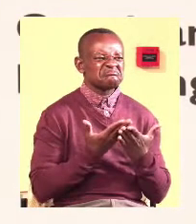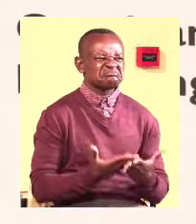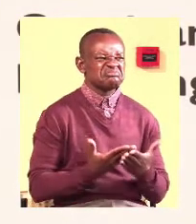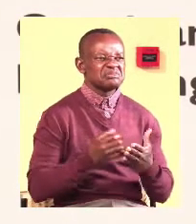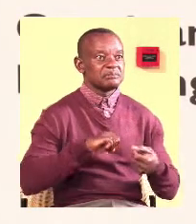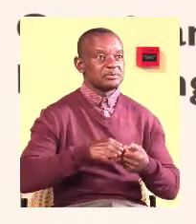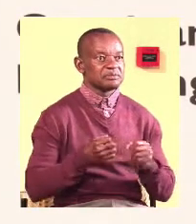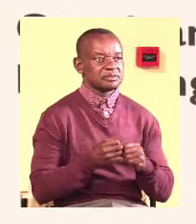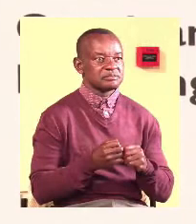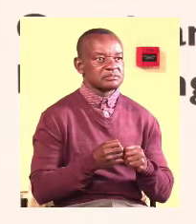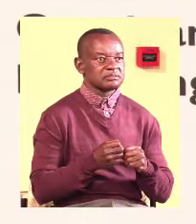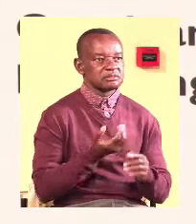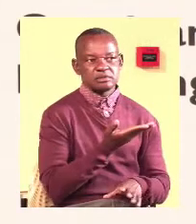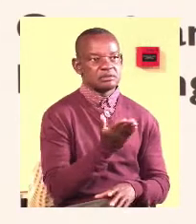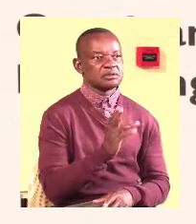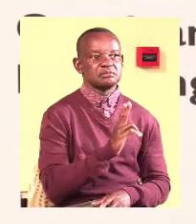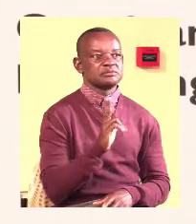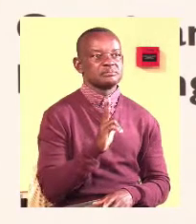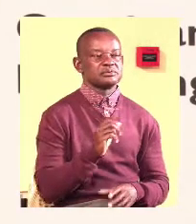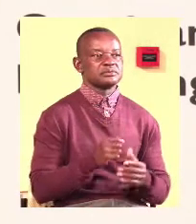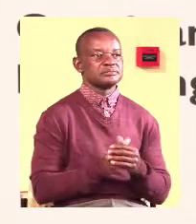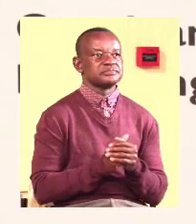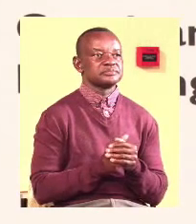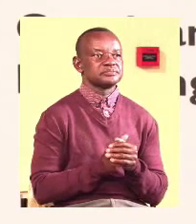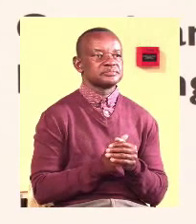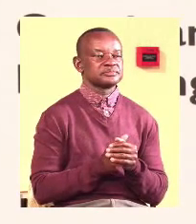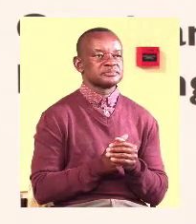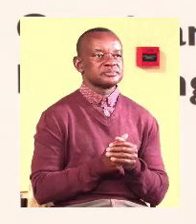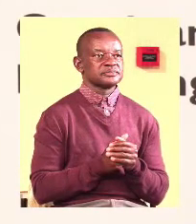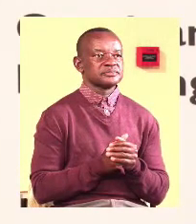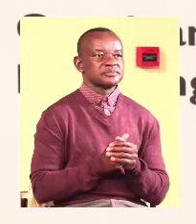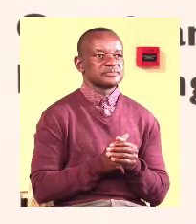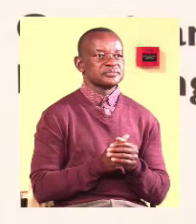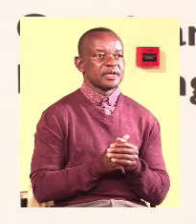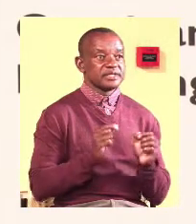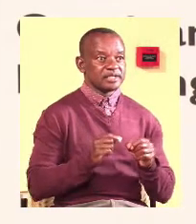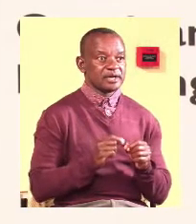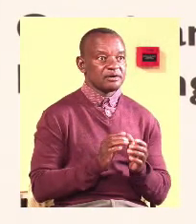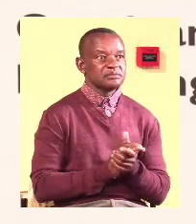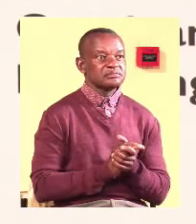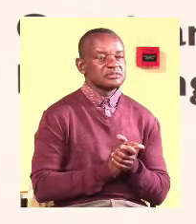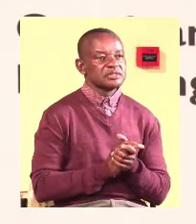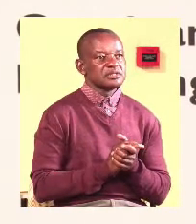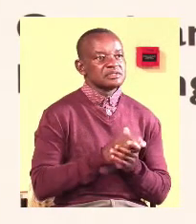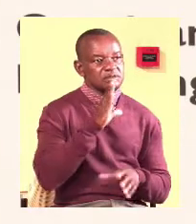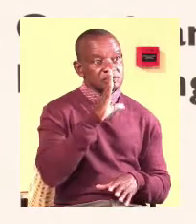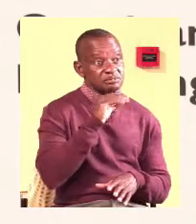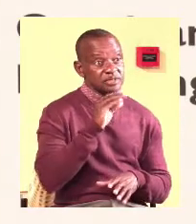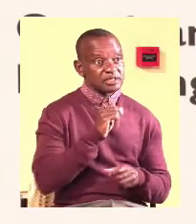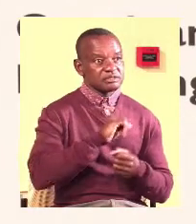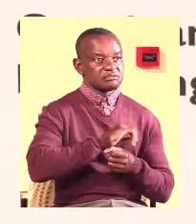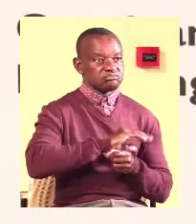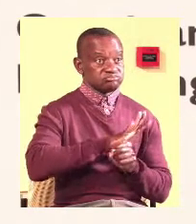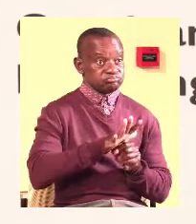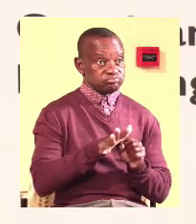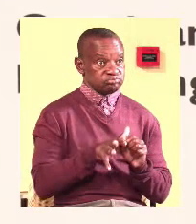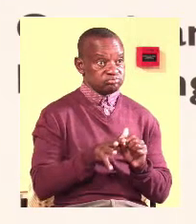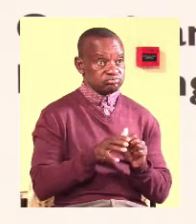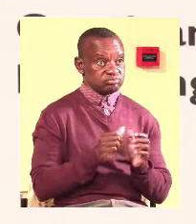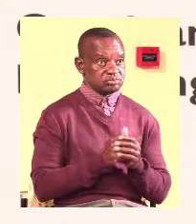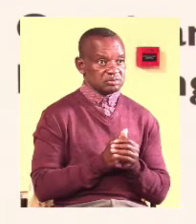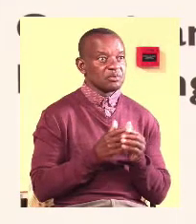consequence. So in this particular case, if I have to relate now to the recent pandemic, it's no exception. As police, we